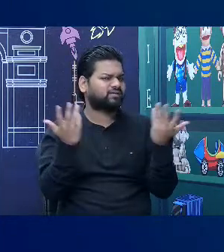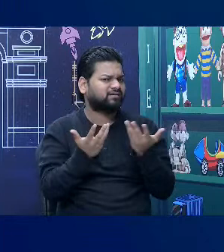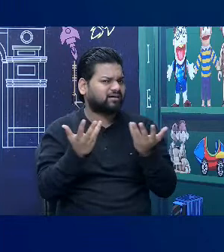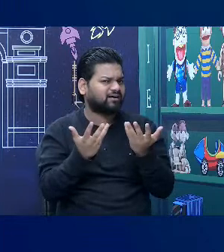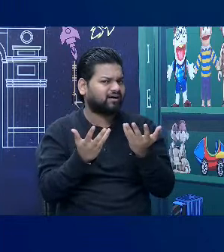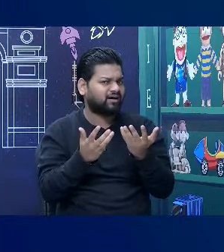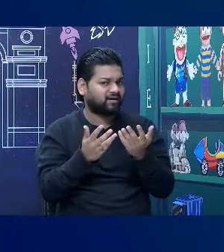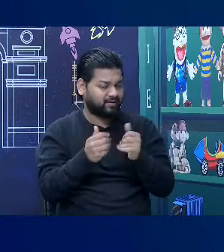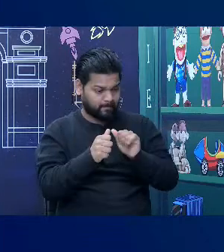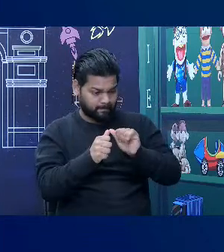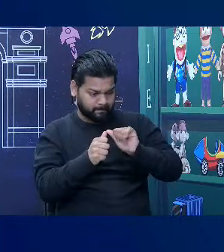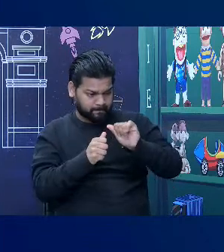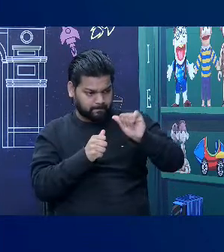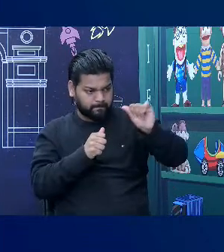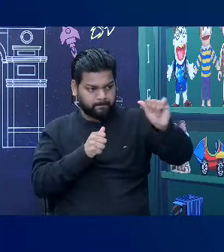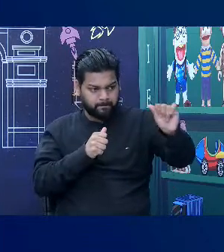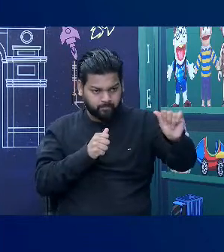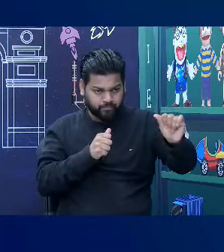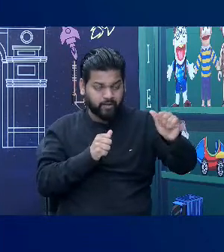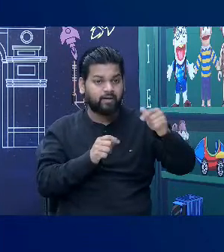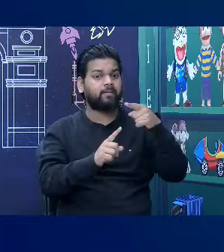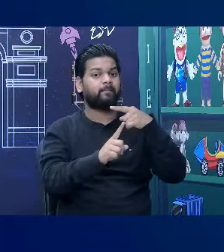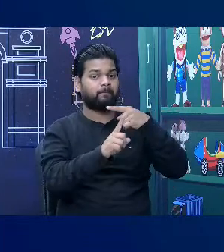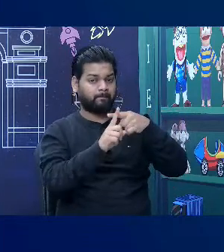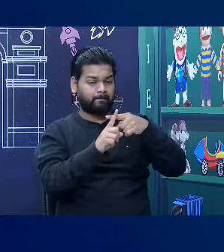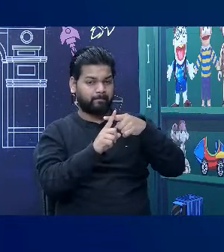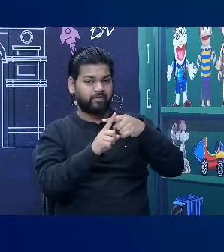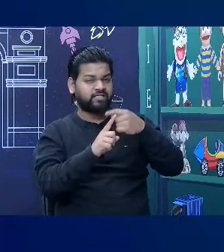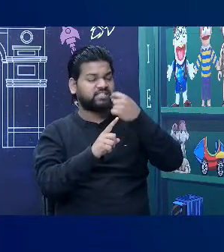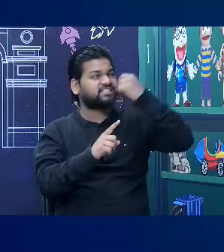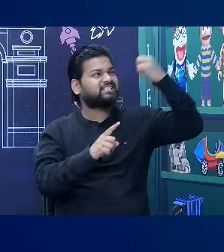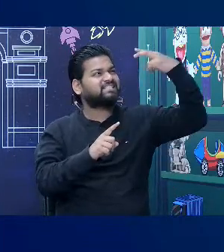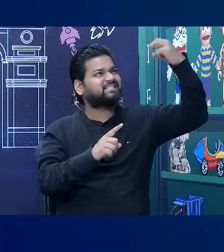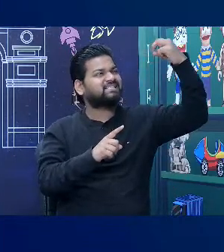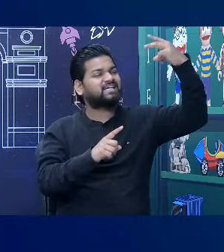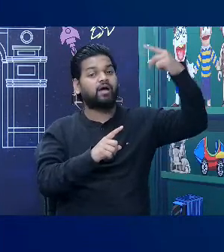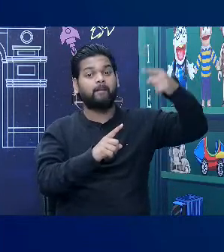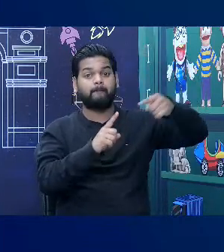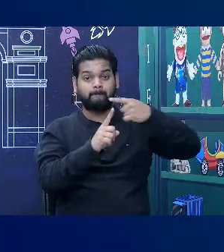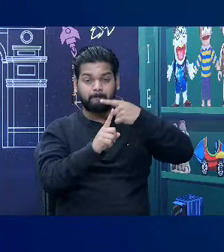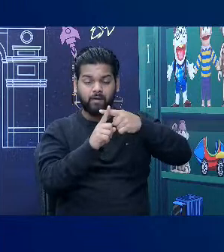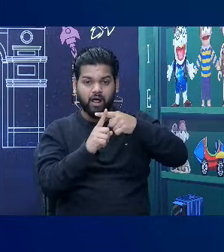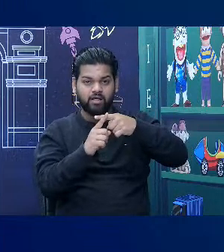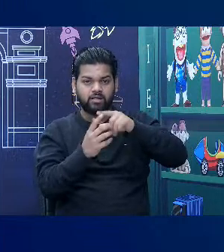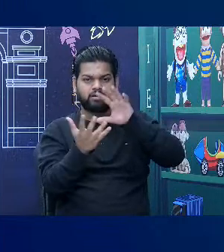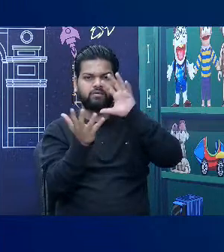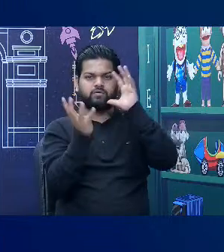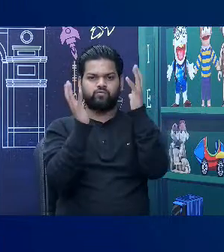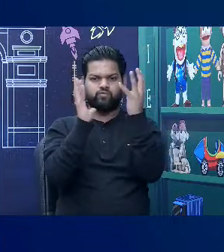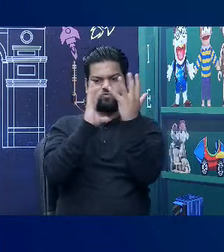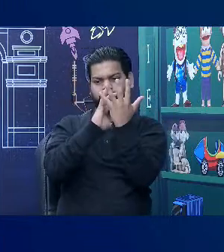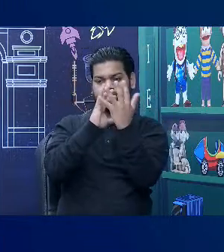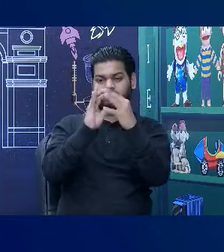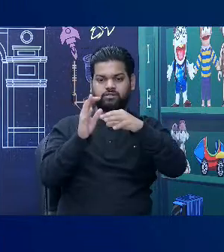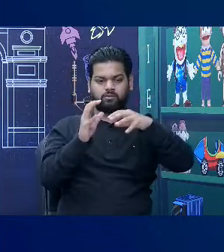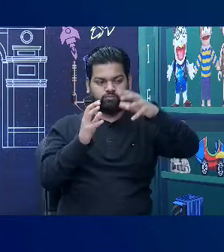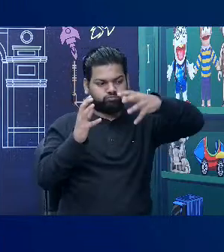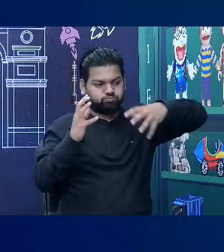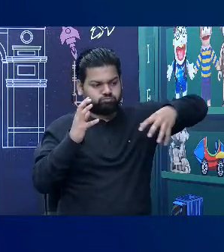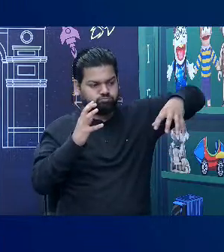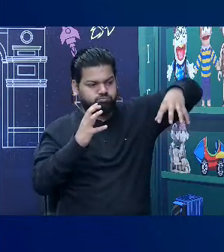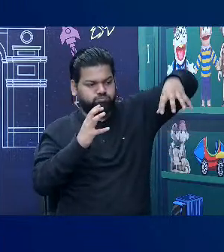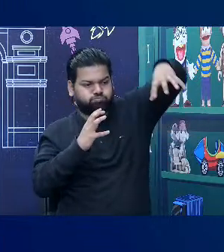the distances of the stars and planets from the earth. Even today, most of